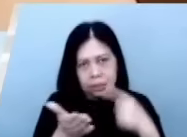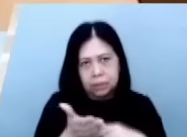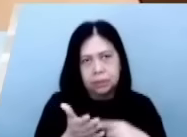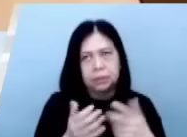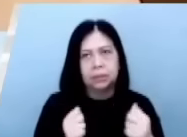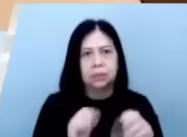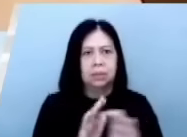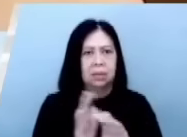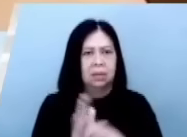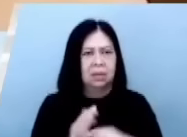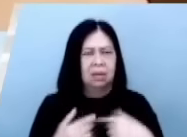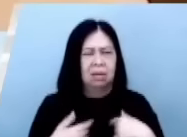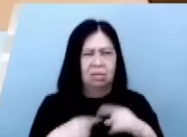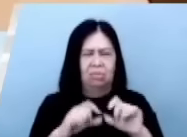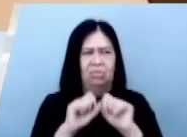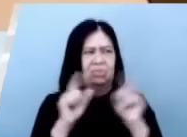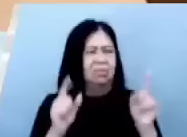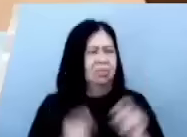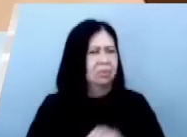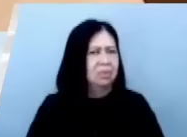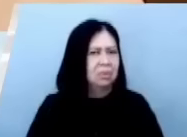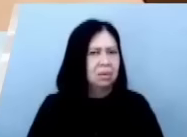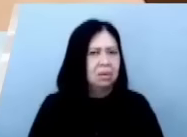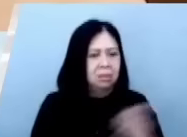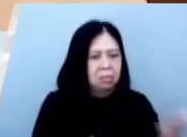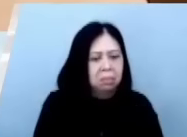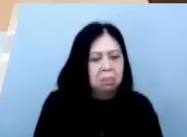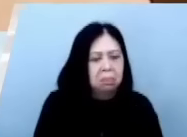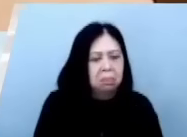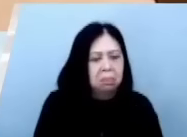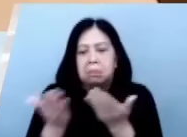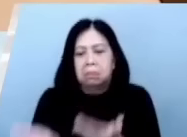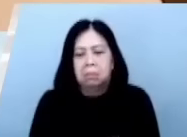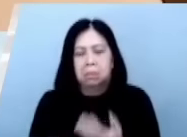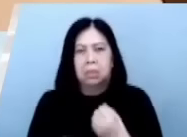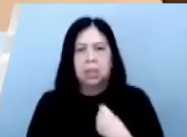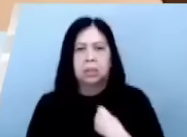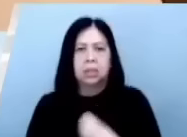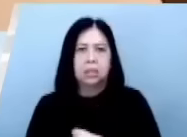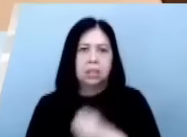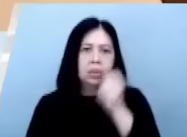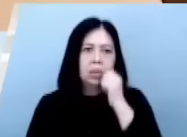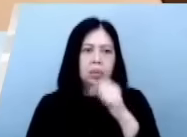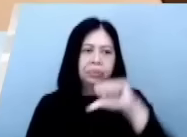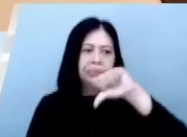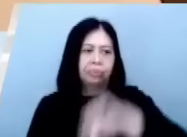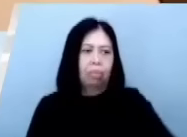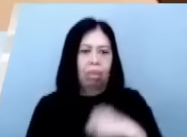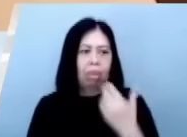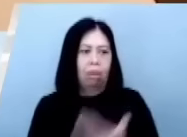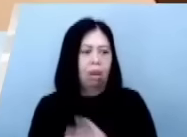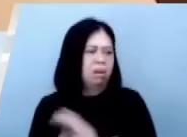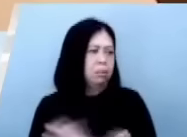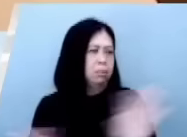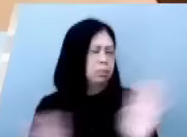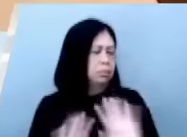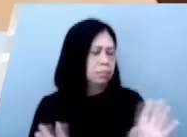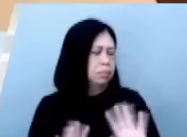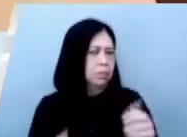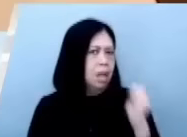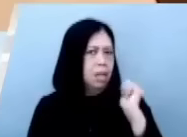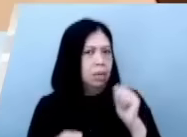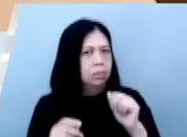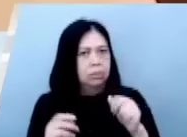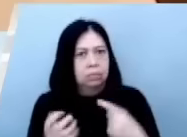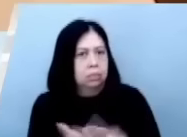po ako pagka na-transmit na sa Senate, parating dead on arrival, parang ayaw pag-uusapan. And